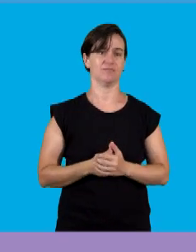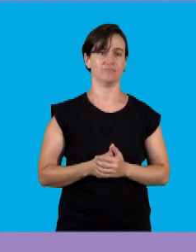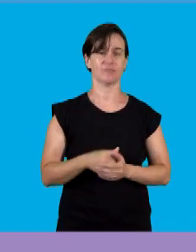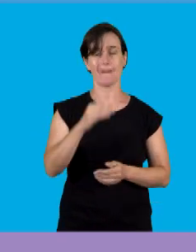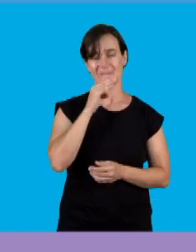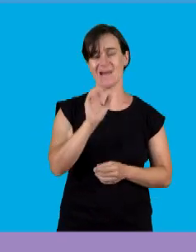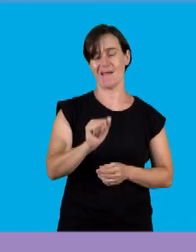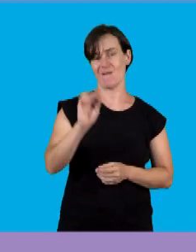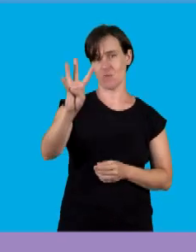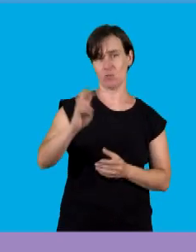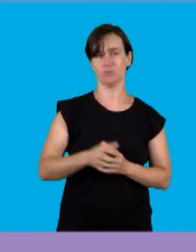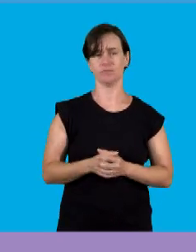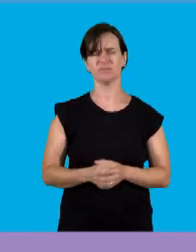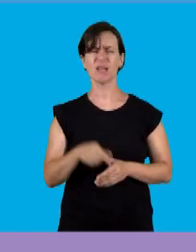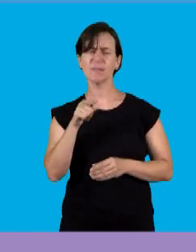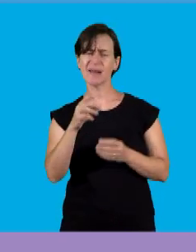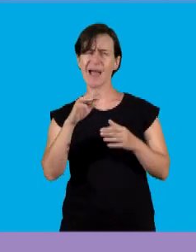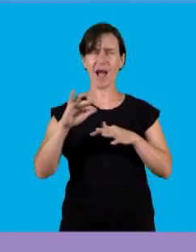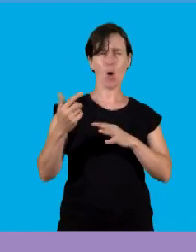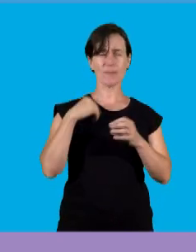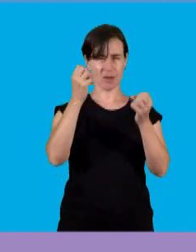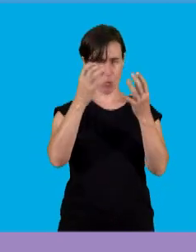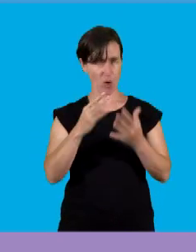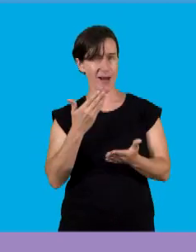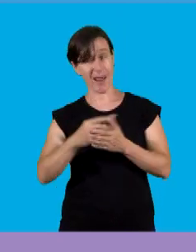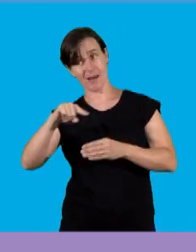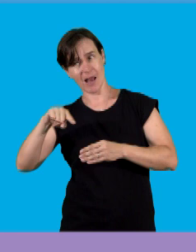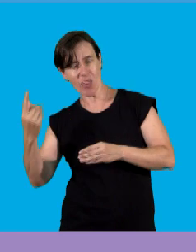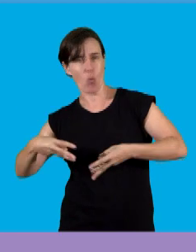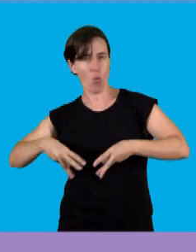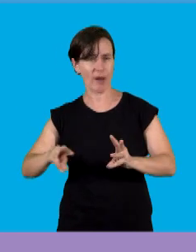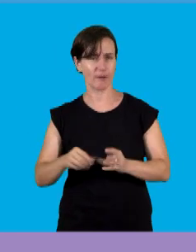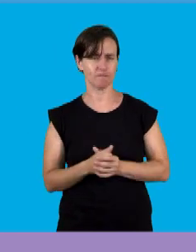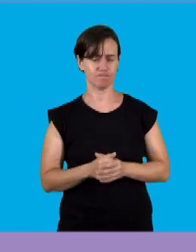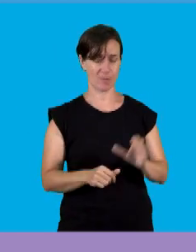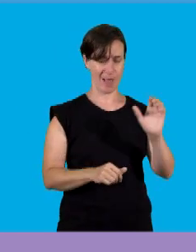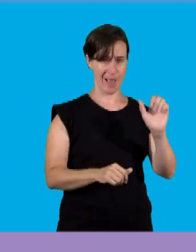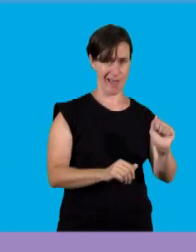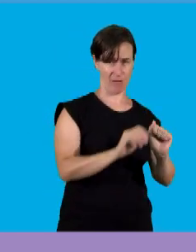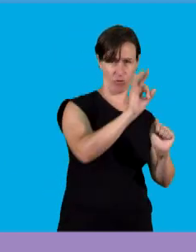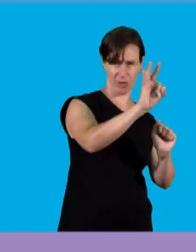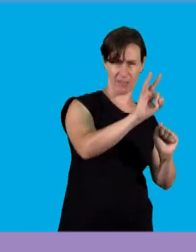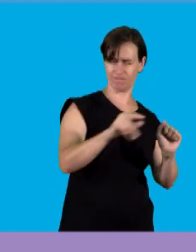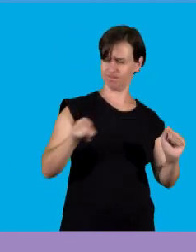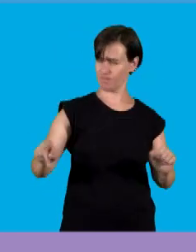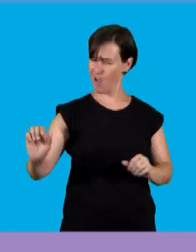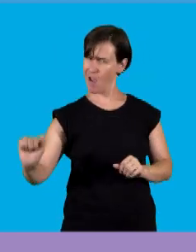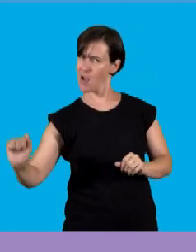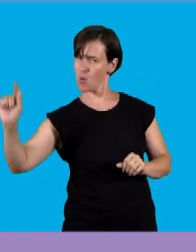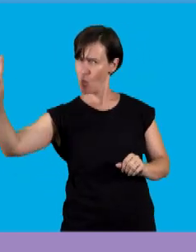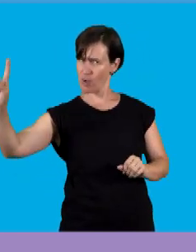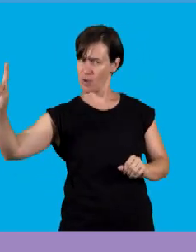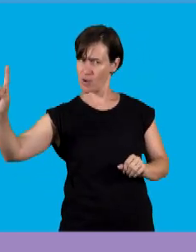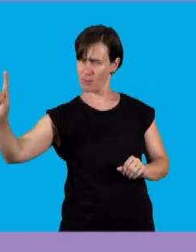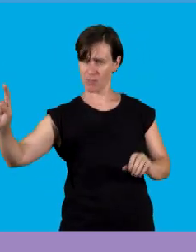a exponent 4. But can you see where that 4 comes from? Well, if a exponent 3 multiplied by